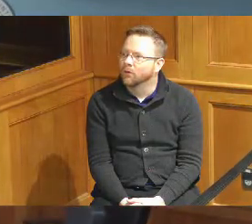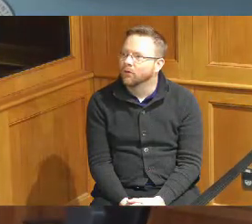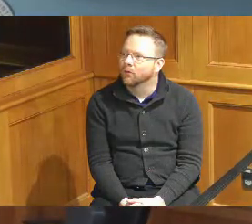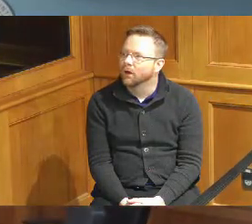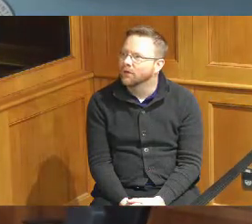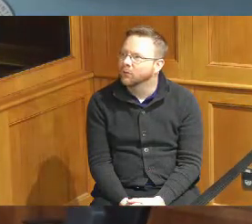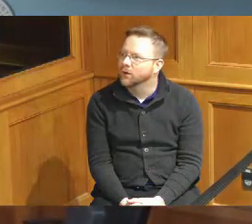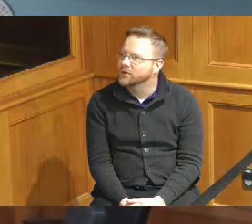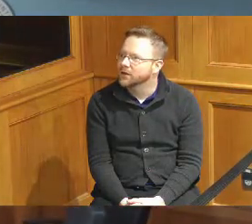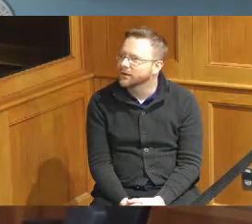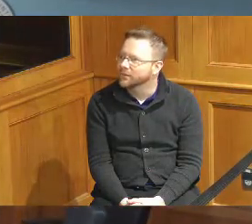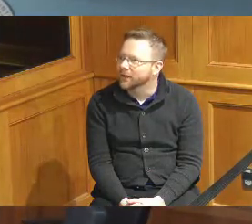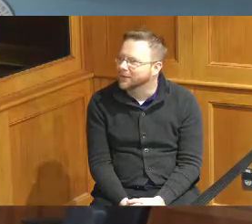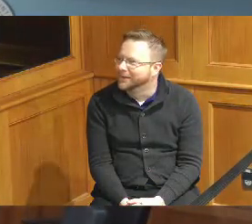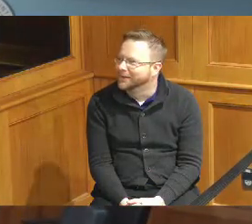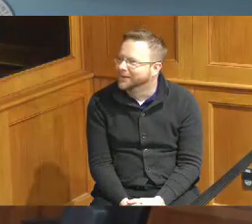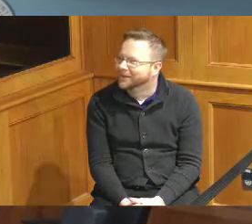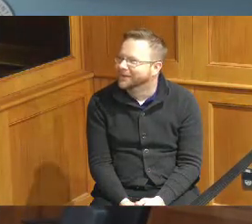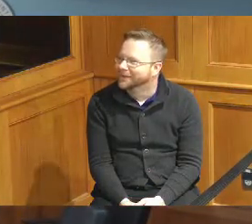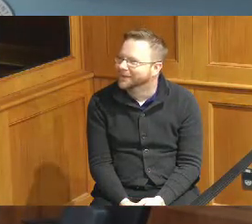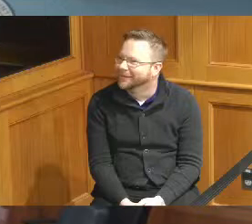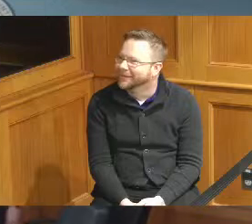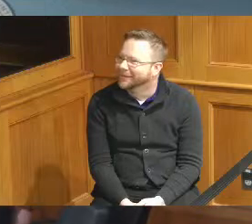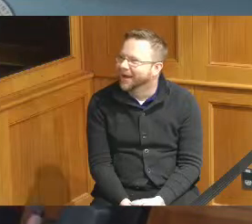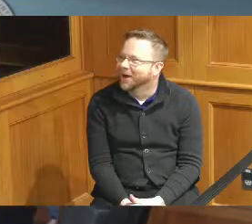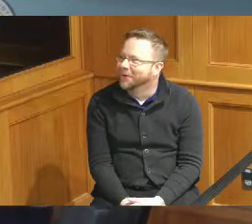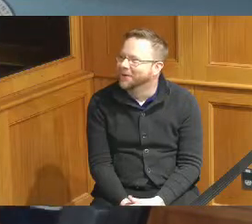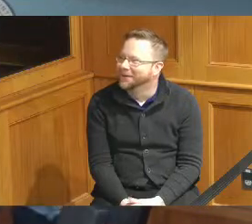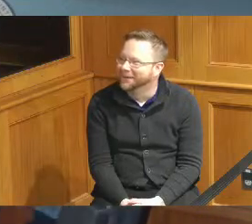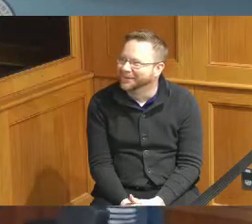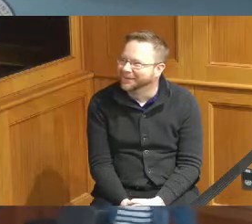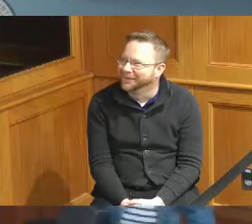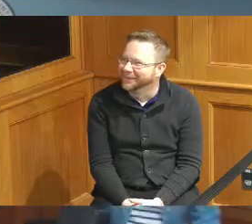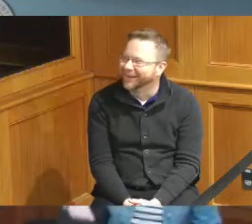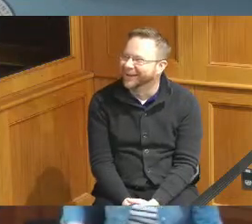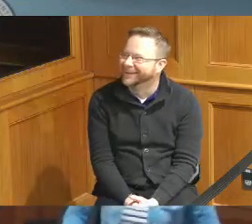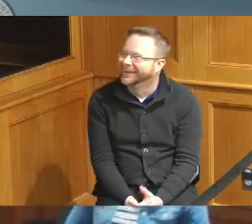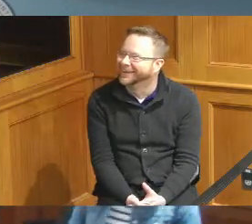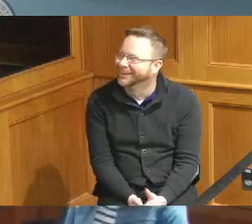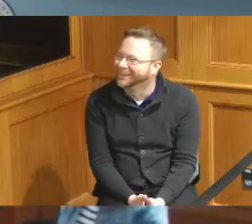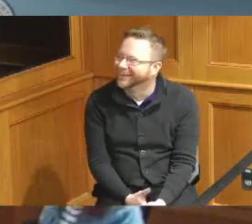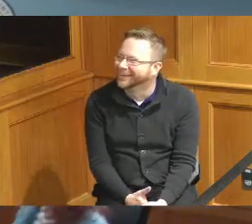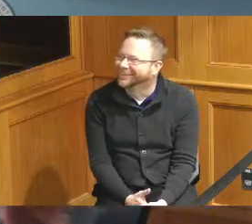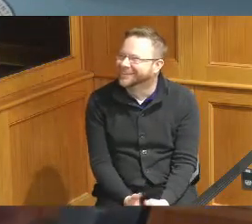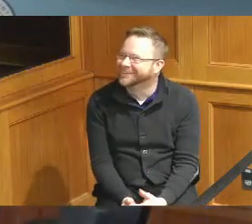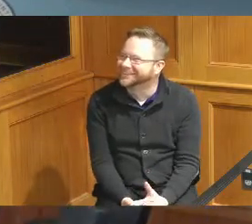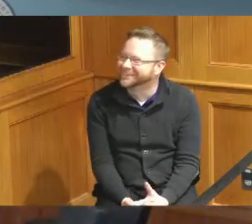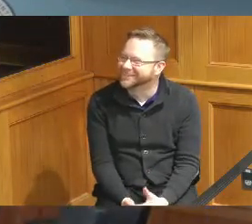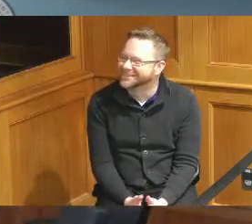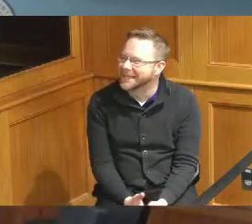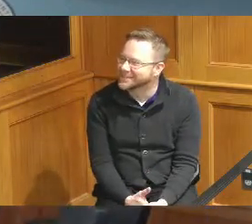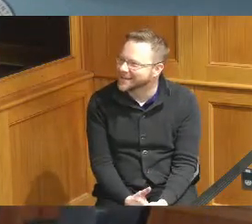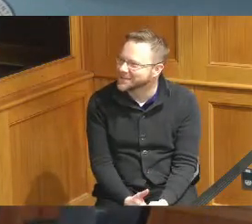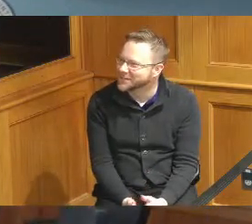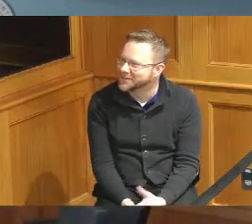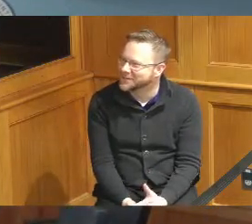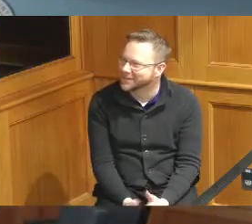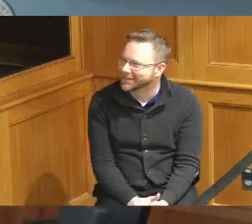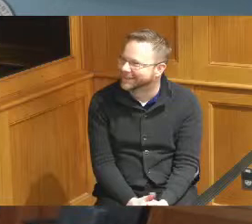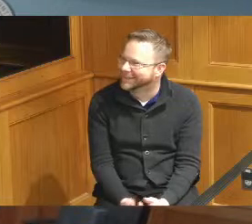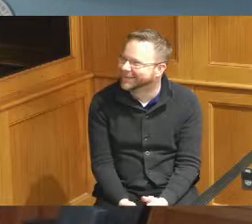All right. I think we getting this. Yeah, okay. I think we've been getting this down packed. Yes, you got it